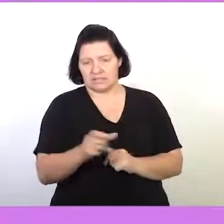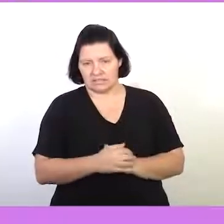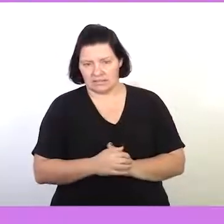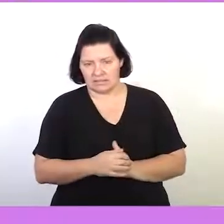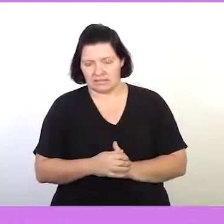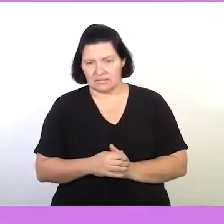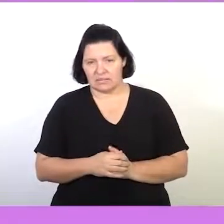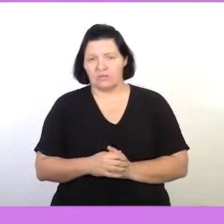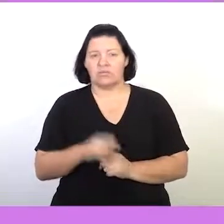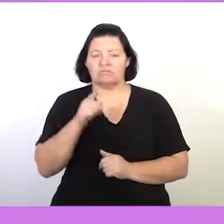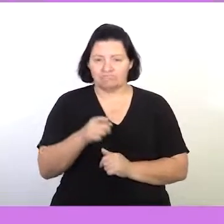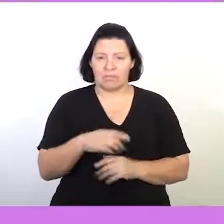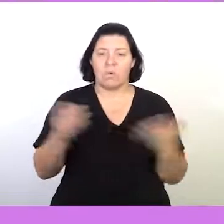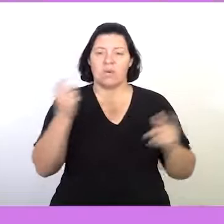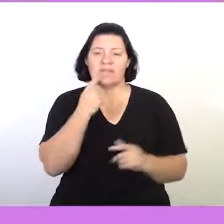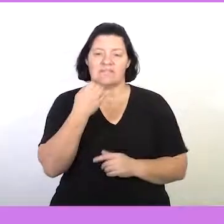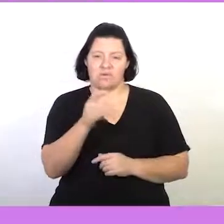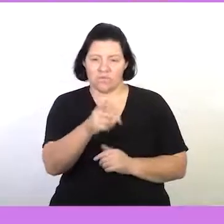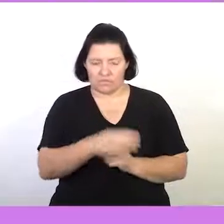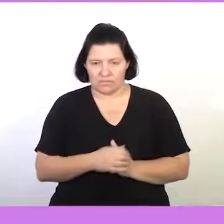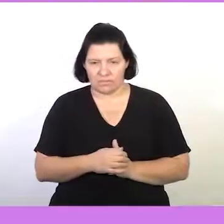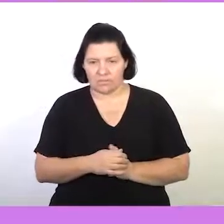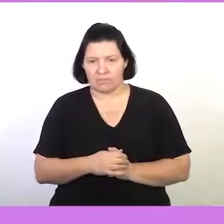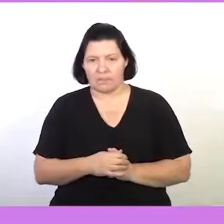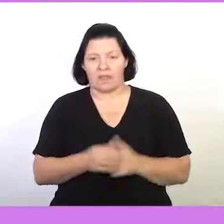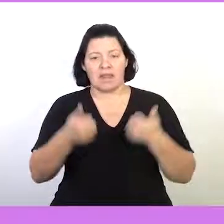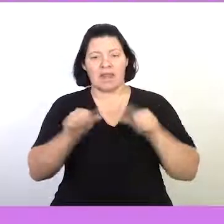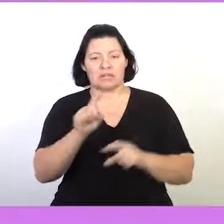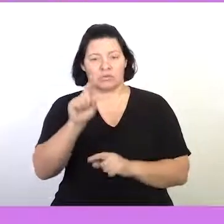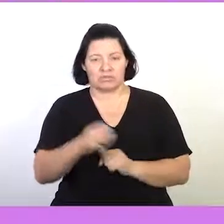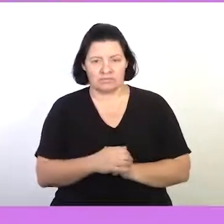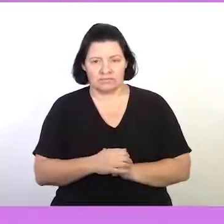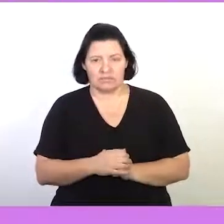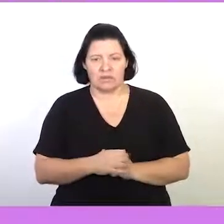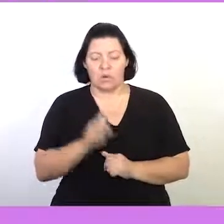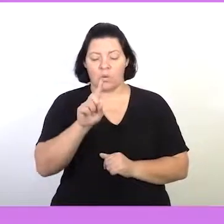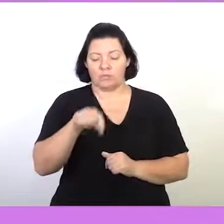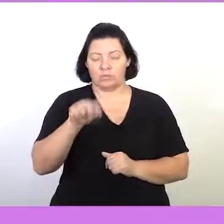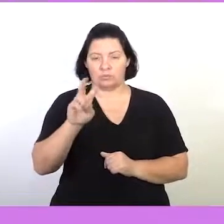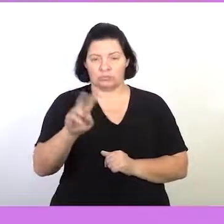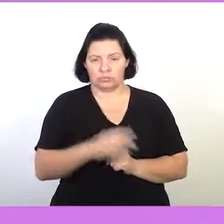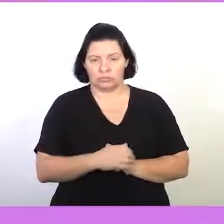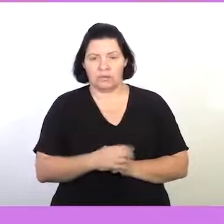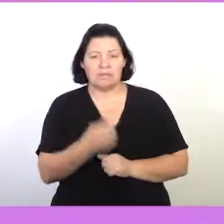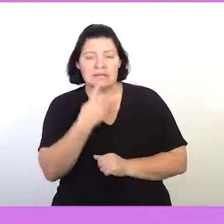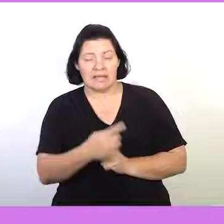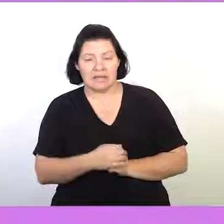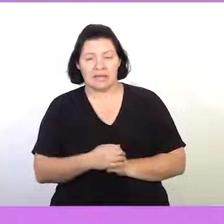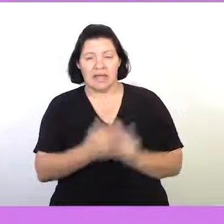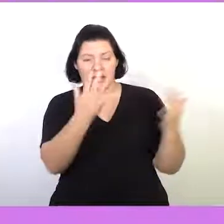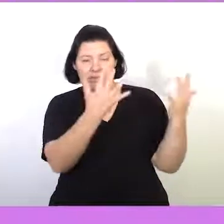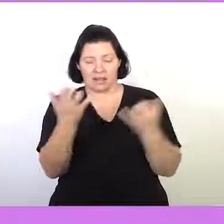terminology, your definition, so that this becomes easier. Let's move on to the next question. In question 1.2, I'm saying